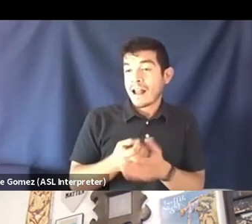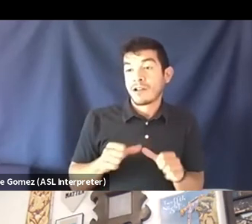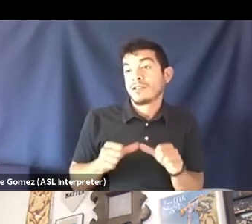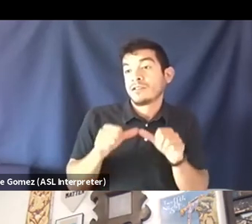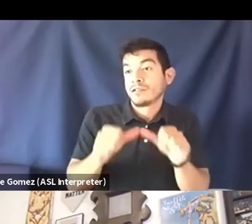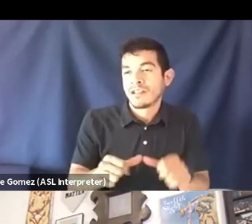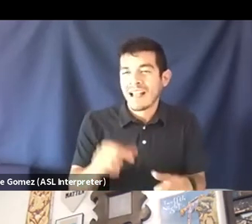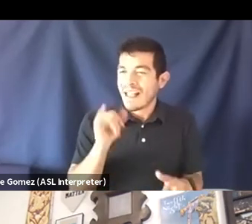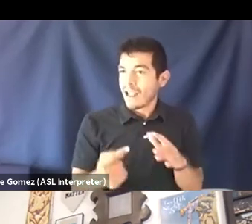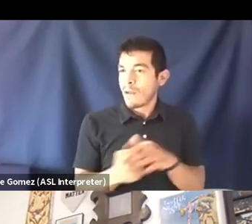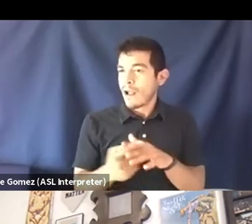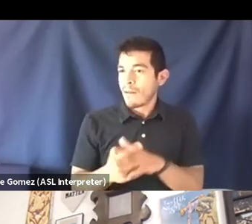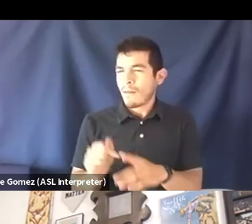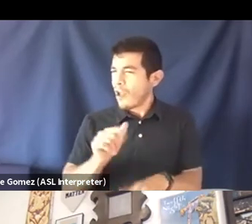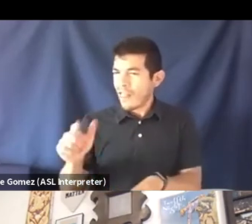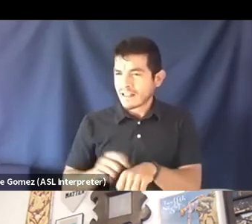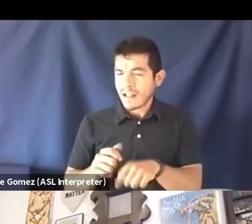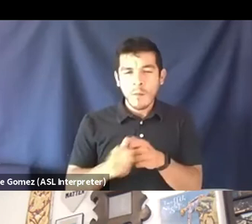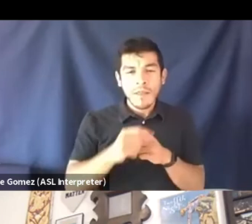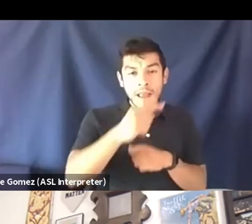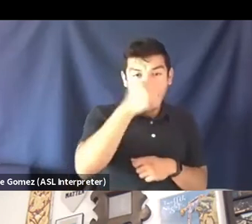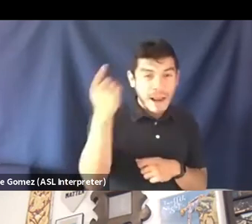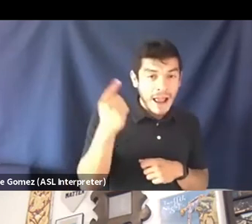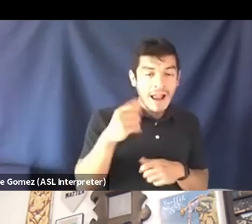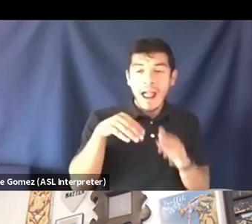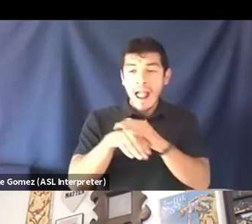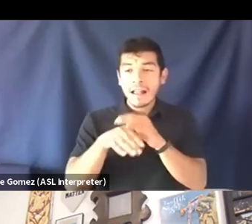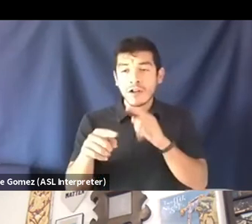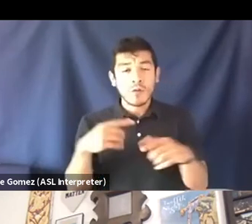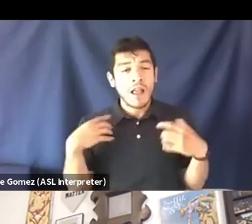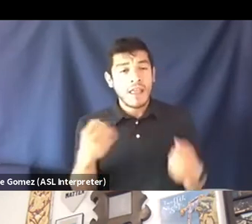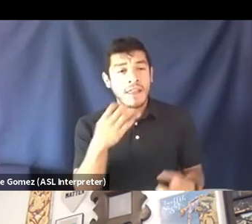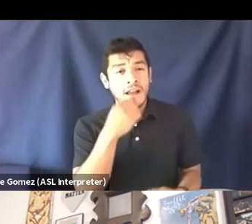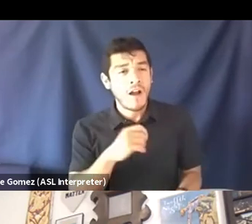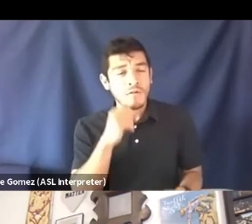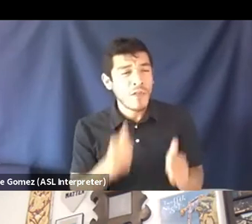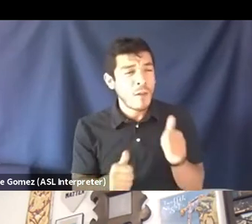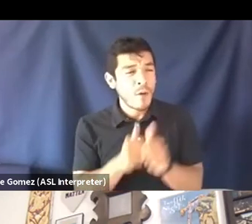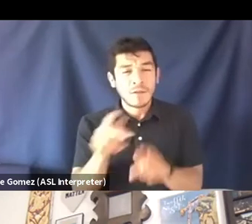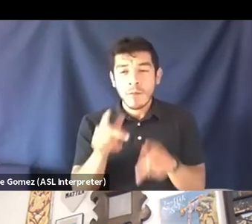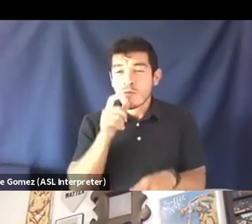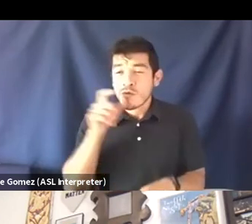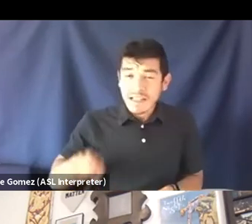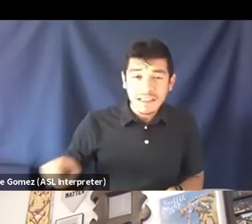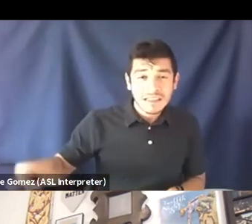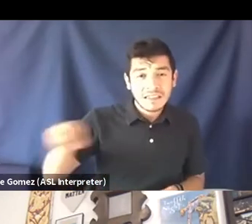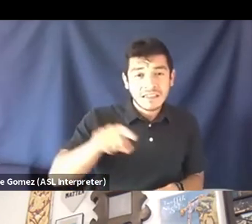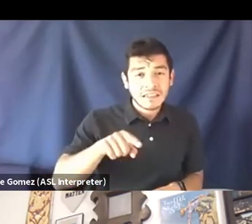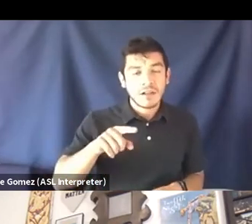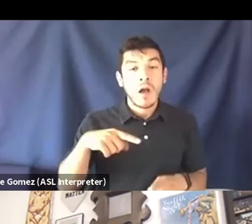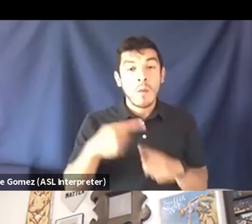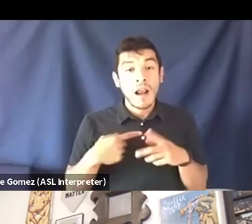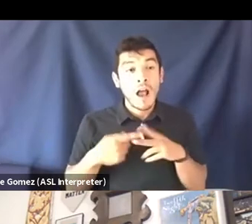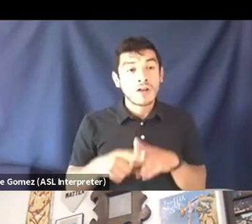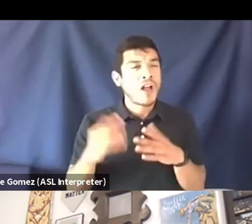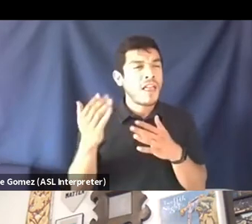And it pops up all the time with lack of access to healthcare for the most vulnerable people. And what I started thinking about at least